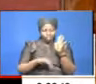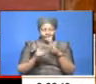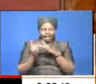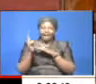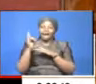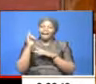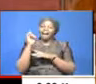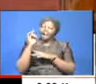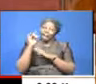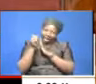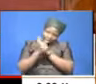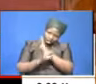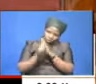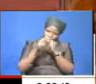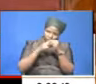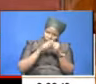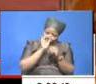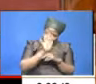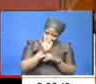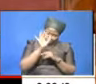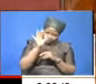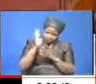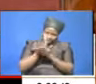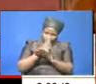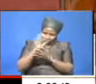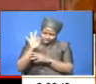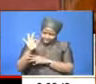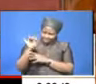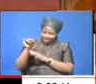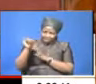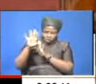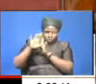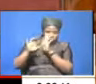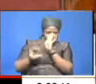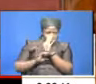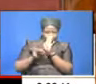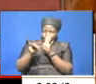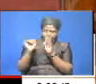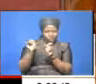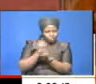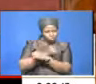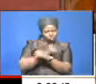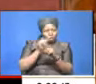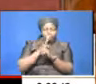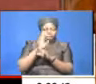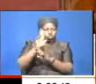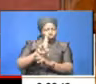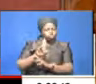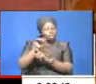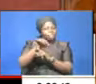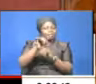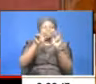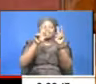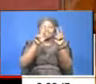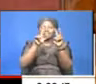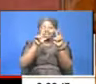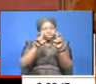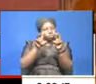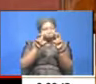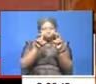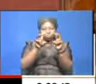75(3) of the Constitution is not applicable at all in this matter